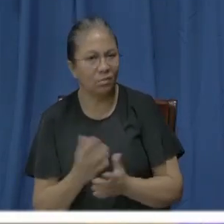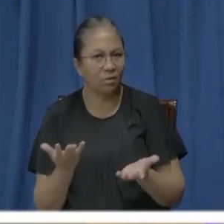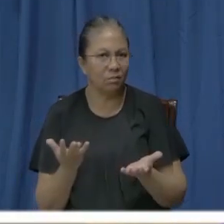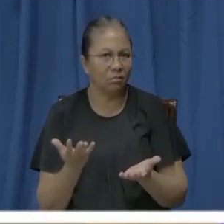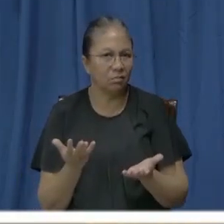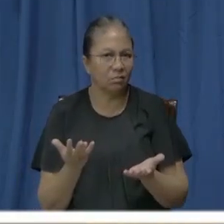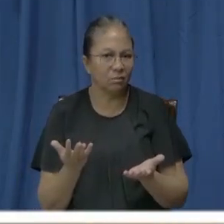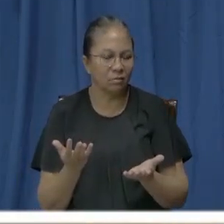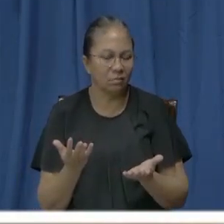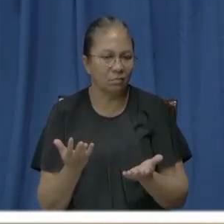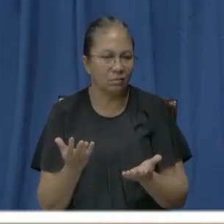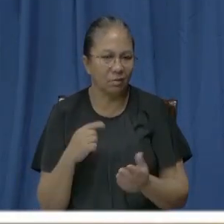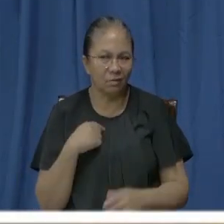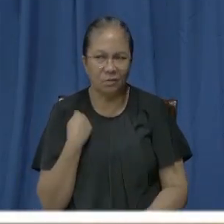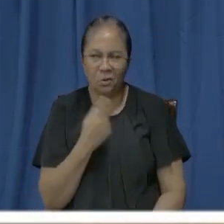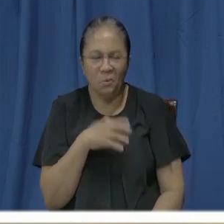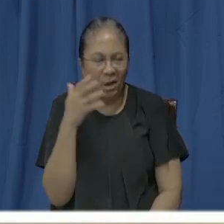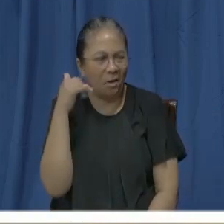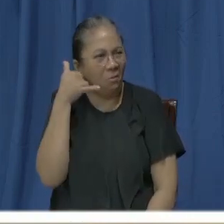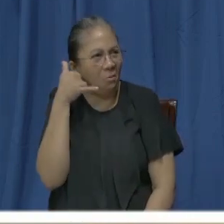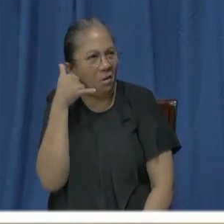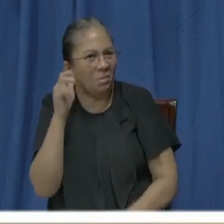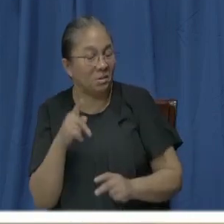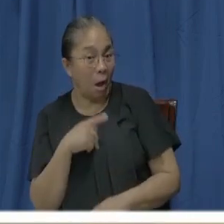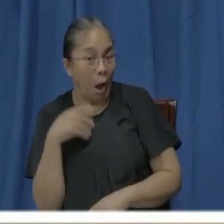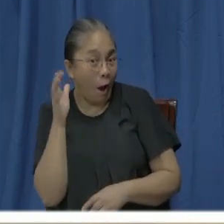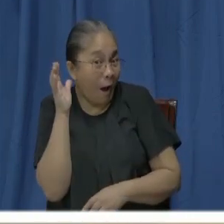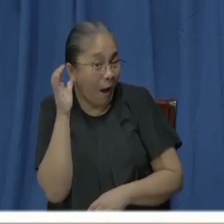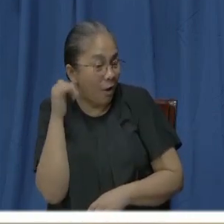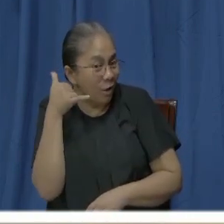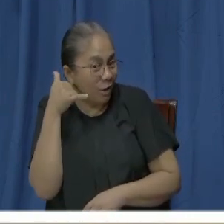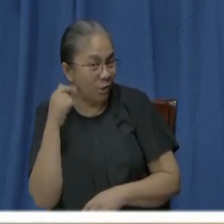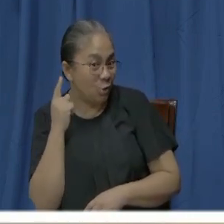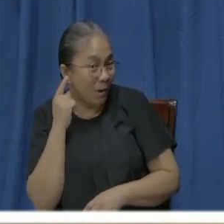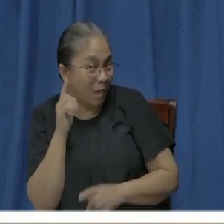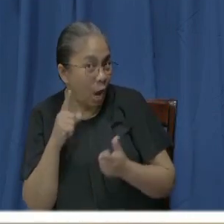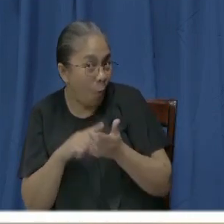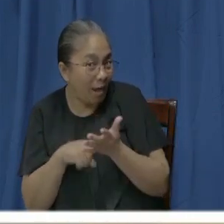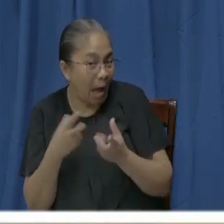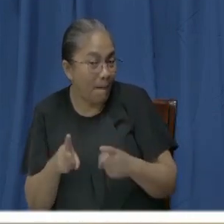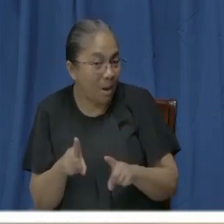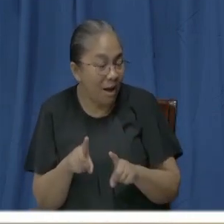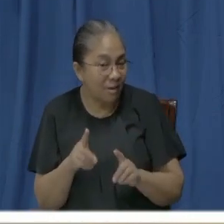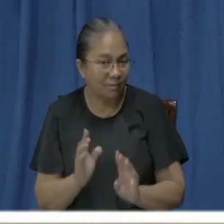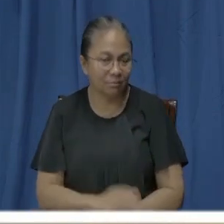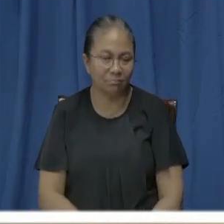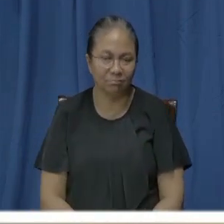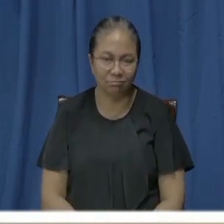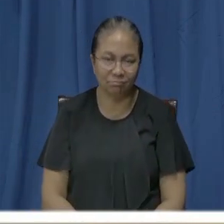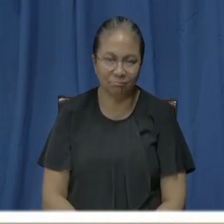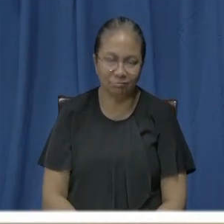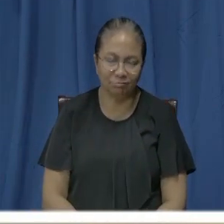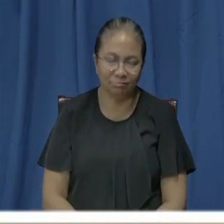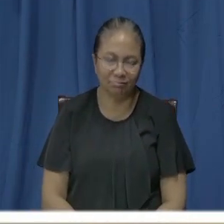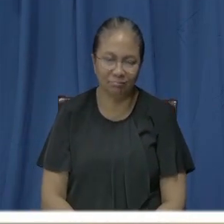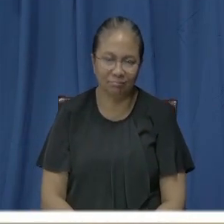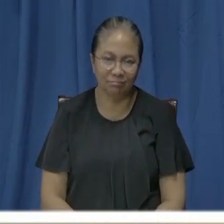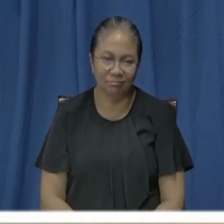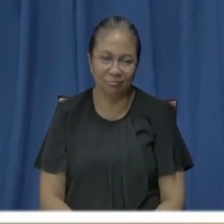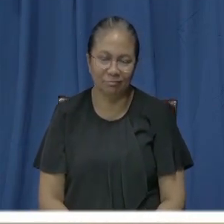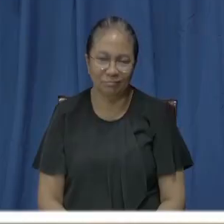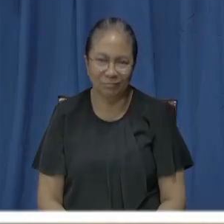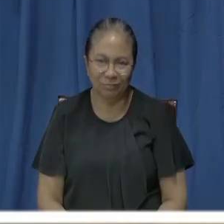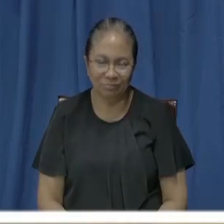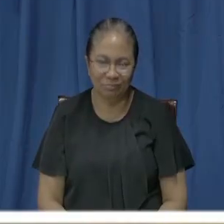Have we called up somebody to say, yeah, so and so? And it's juicy. So you can't refrain